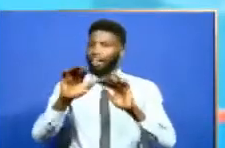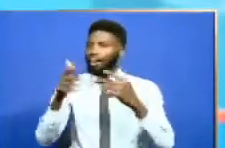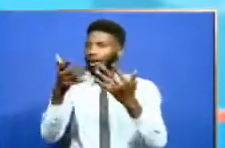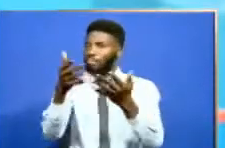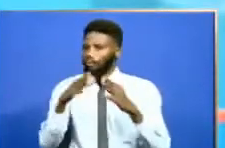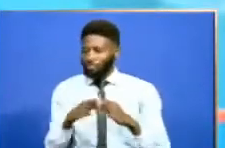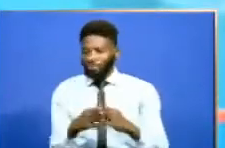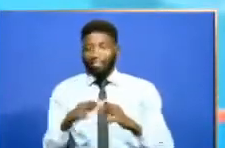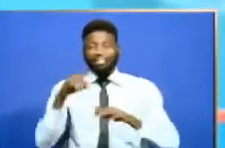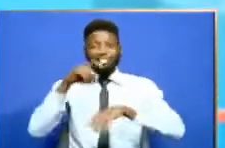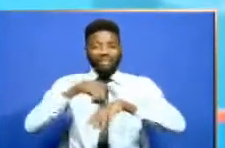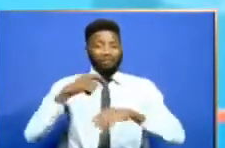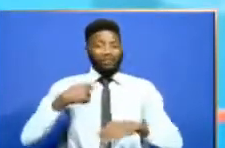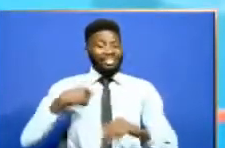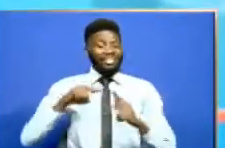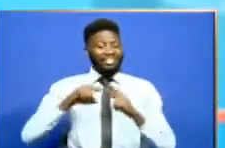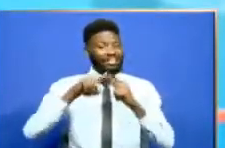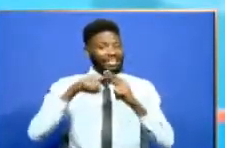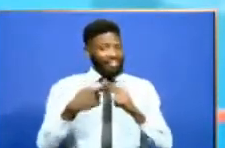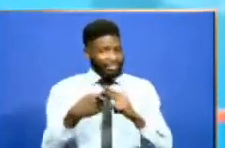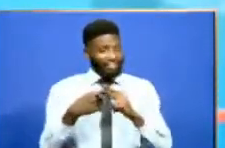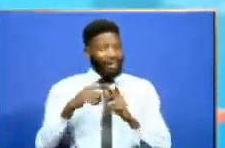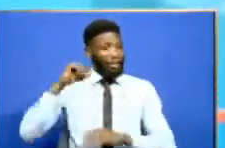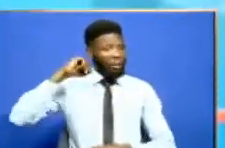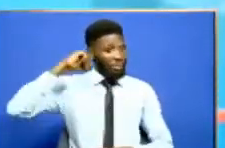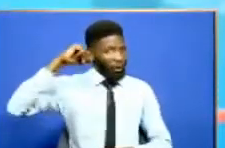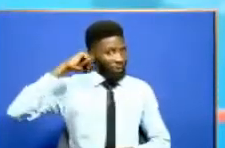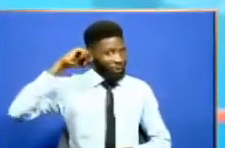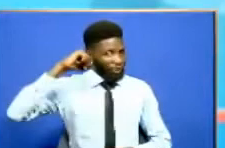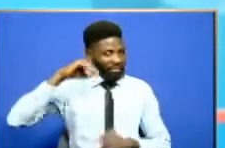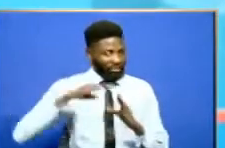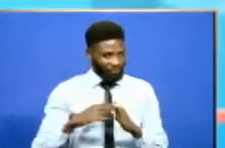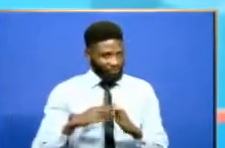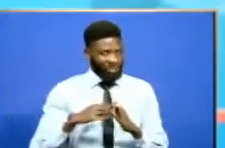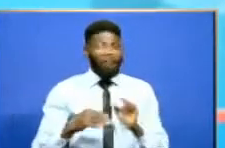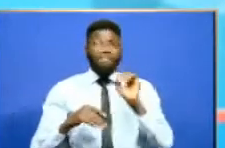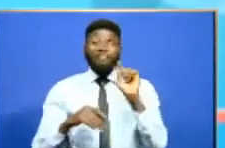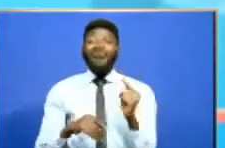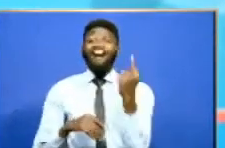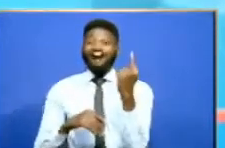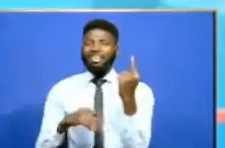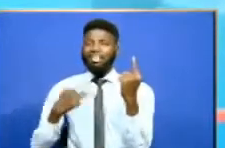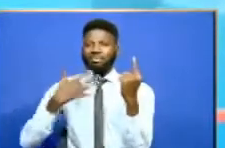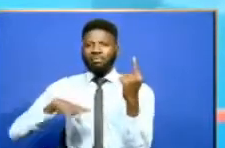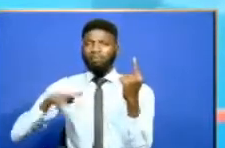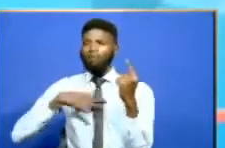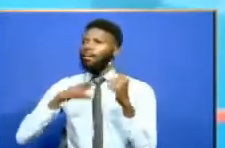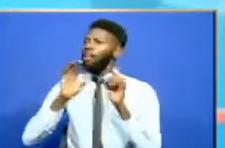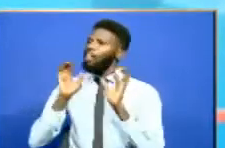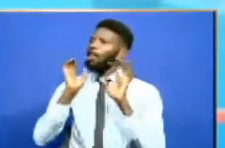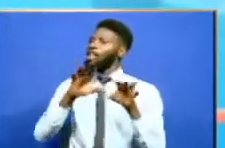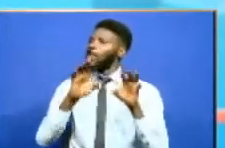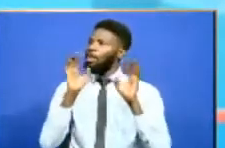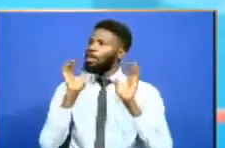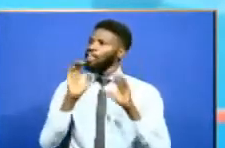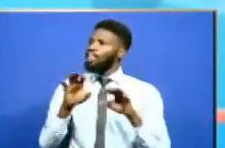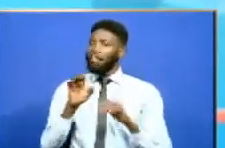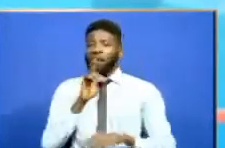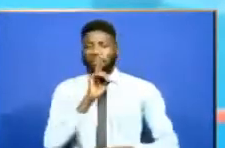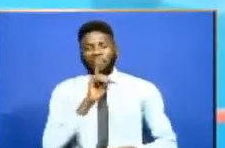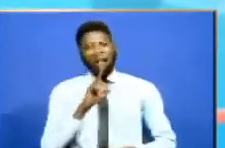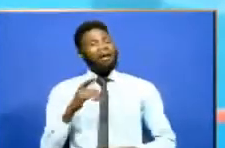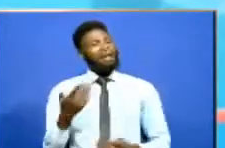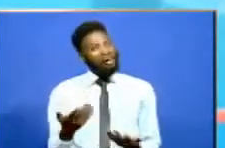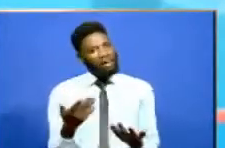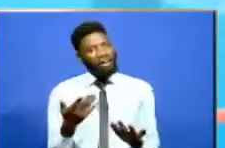I started my journey into politics, the first thing you meet is ridicule. You know, the man saying, I wish you understood